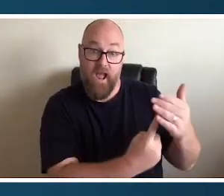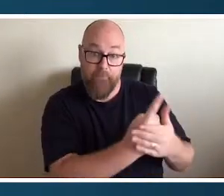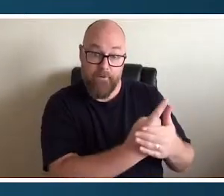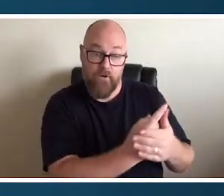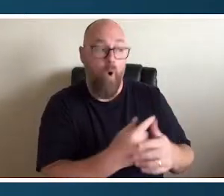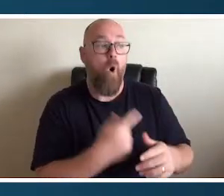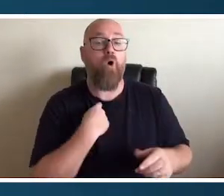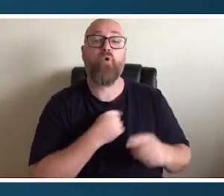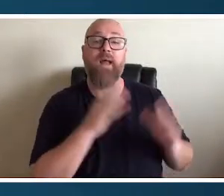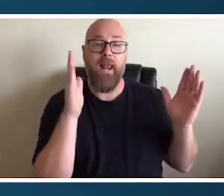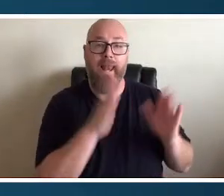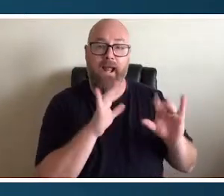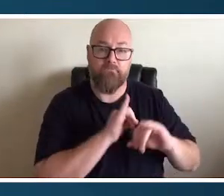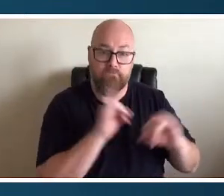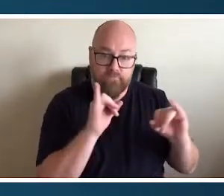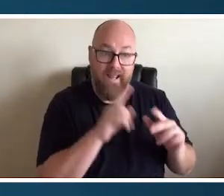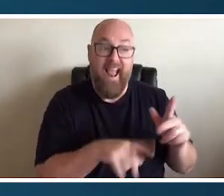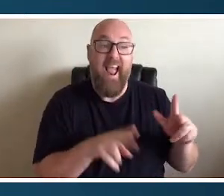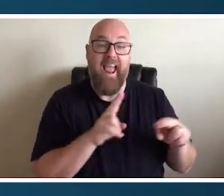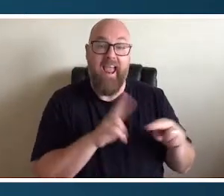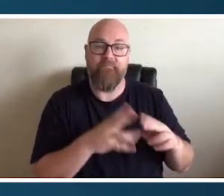and a commitment to preparedness.